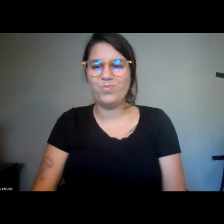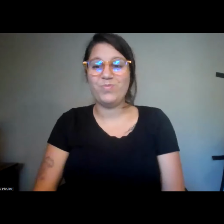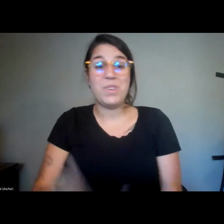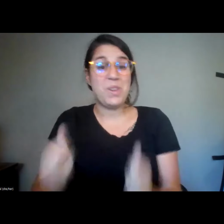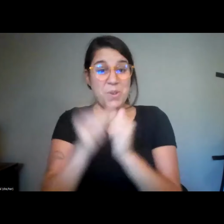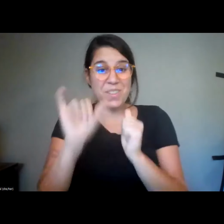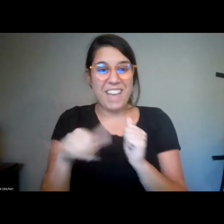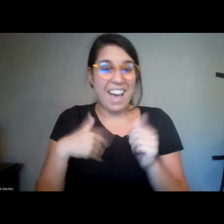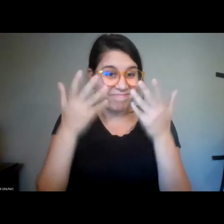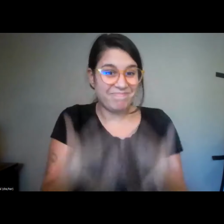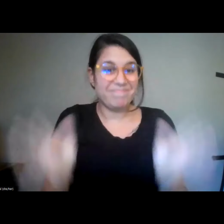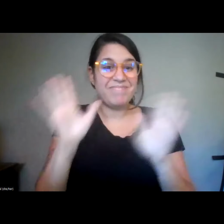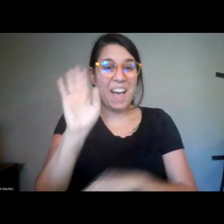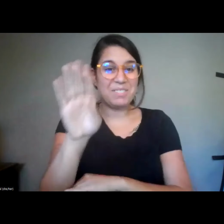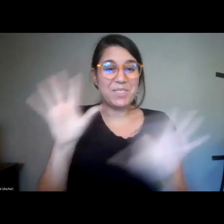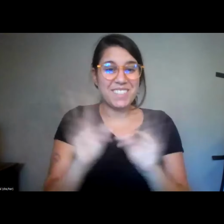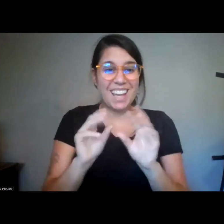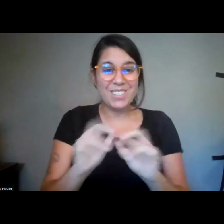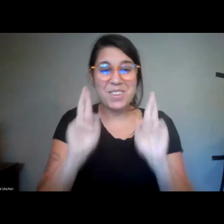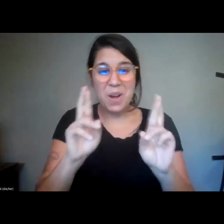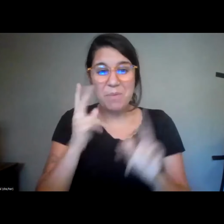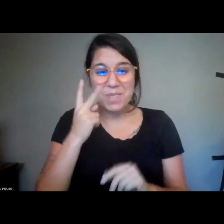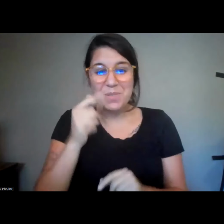that, we will close our afternoon session and hope to see you